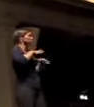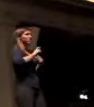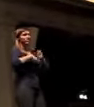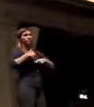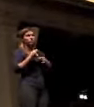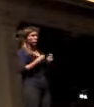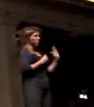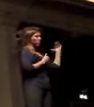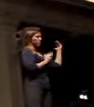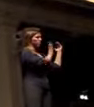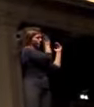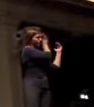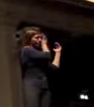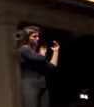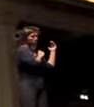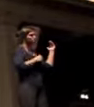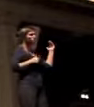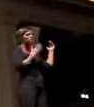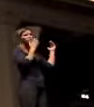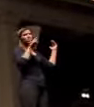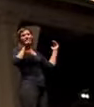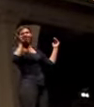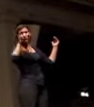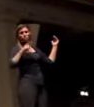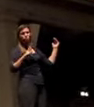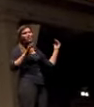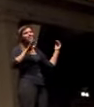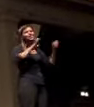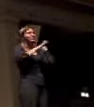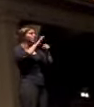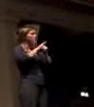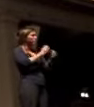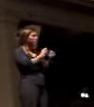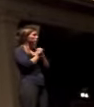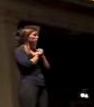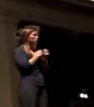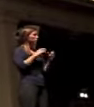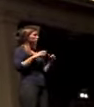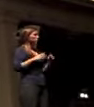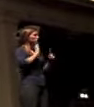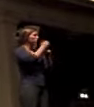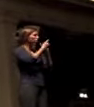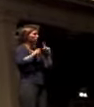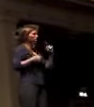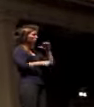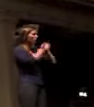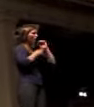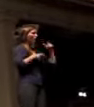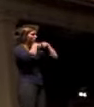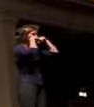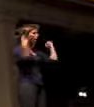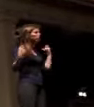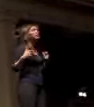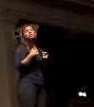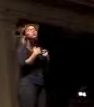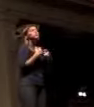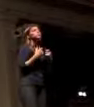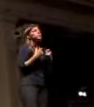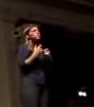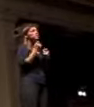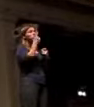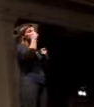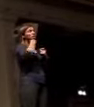hide your hideous. Shirts never rest on your torso the way you want them to. Life doesn't rest on your torso the way you want it to. Life doesn't go the way you want